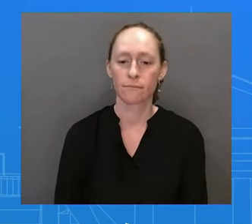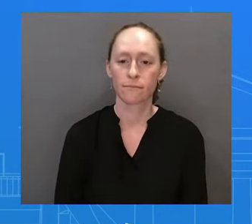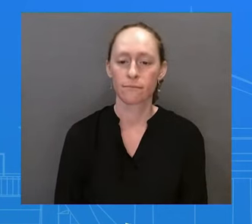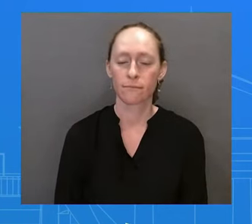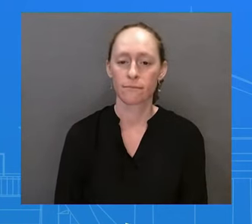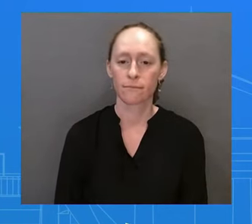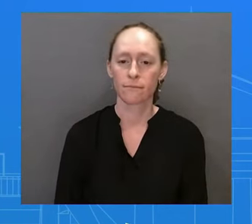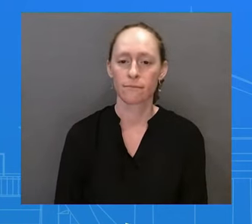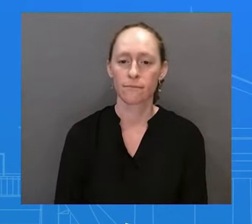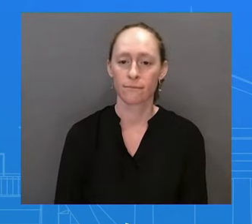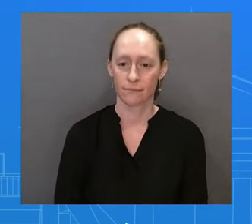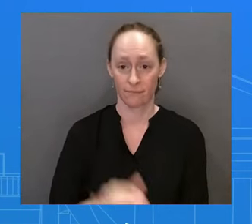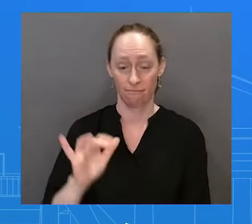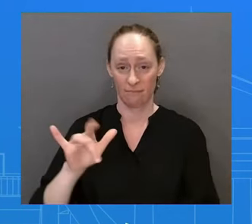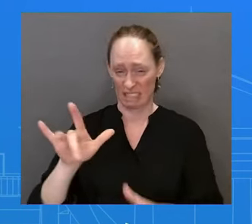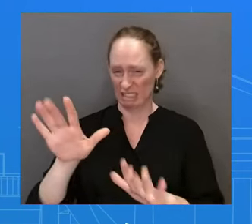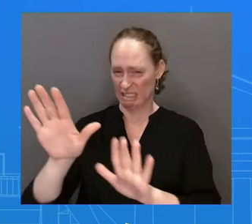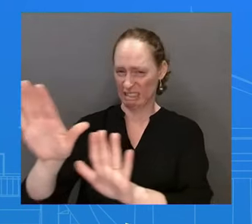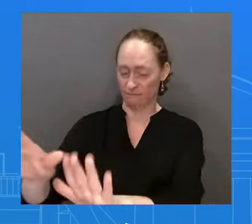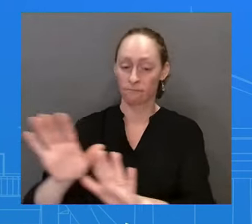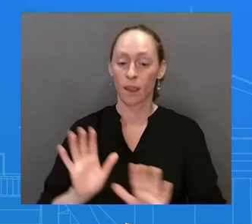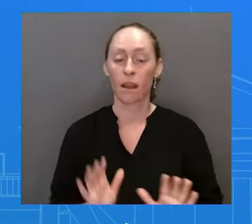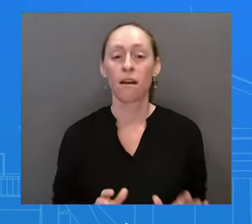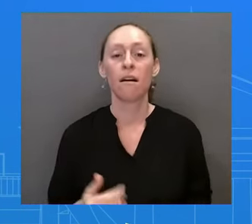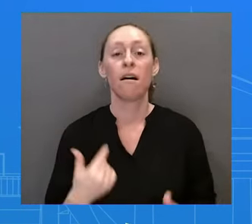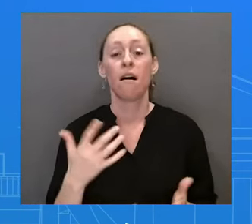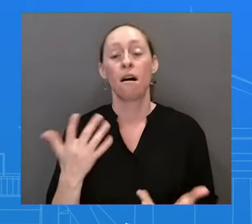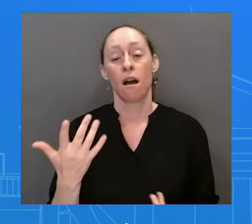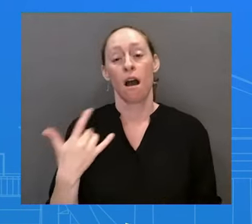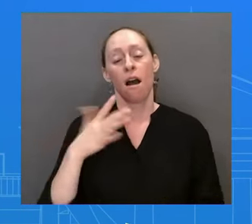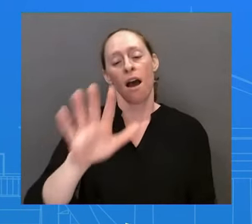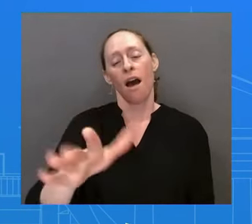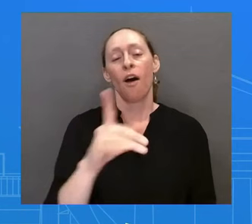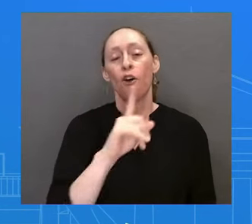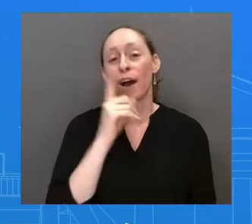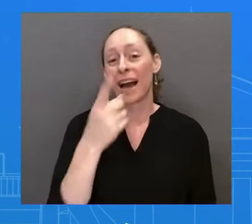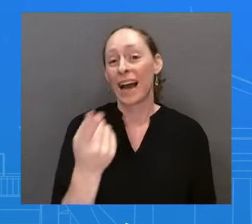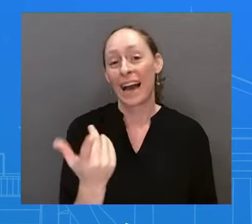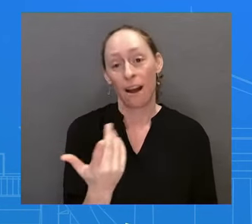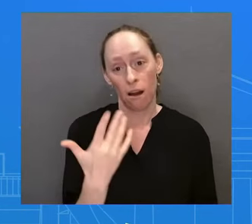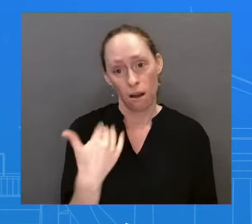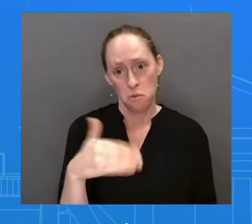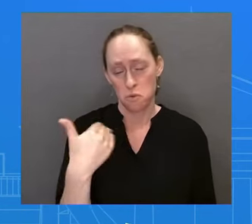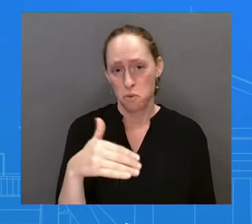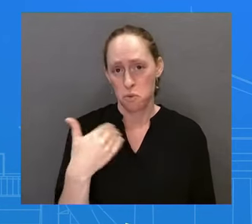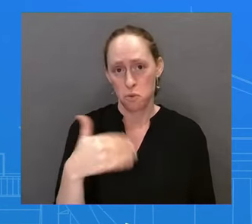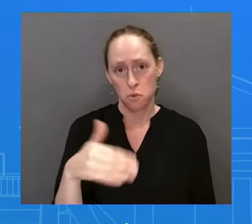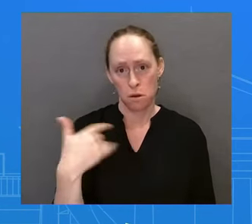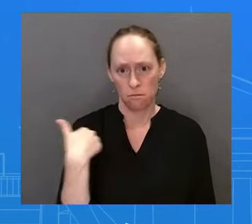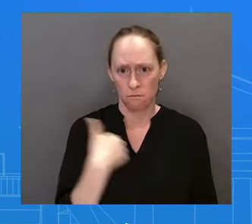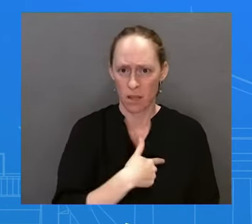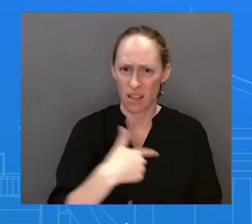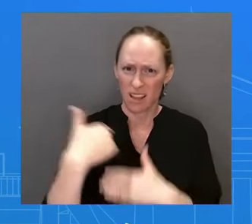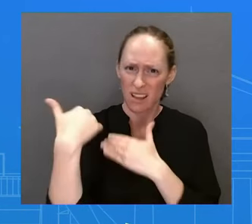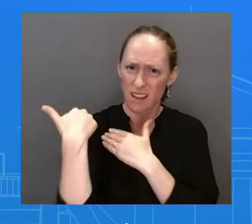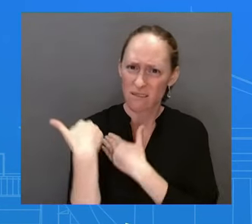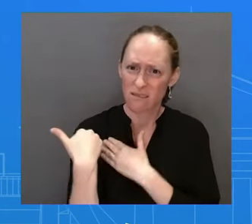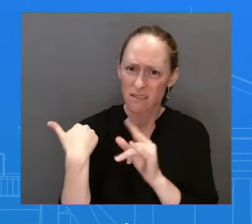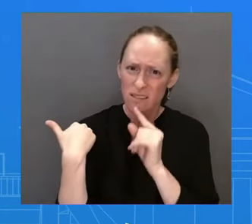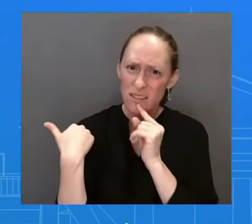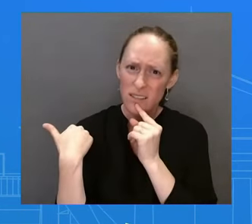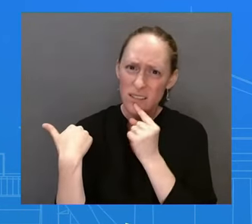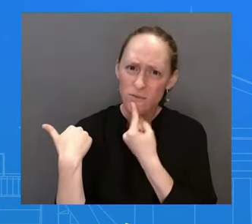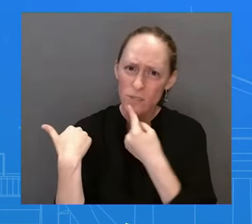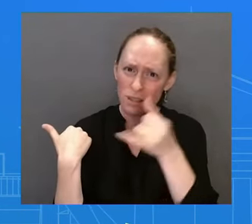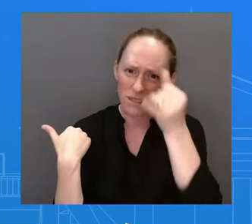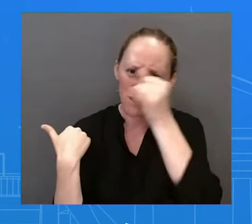Trevor, we obviously take very seriously our responsibilities to protect classified